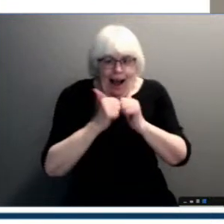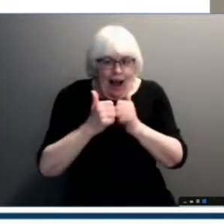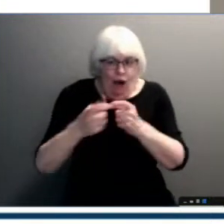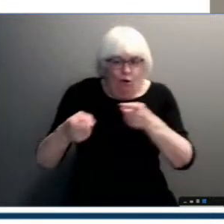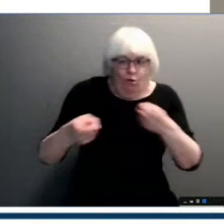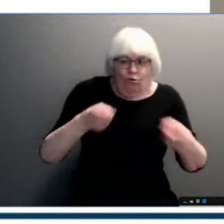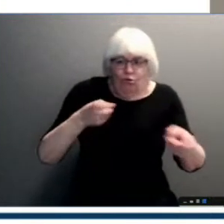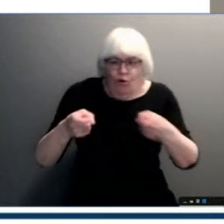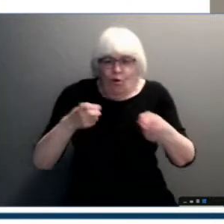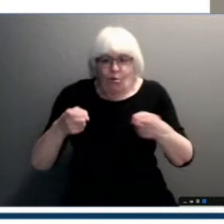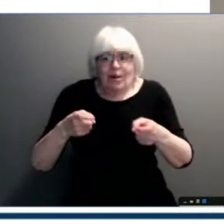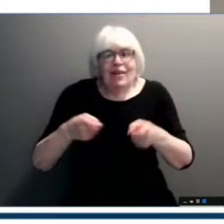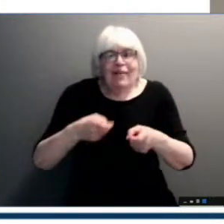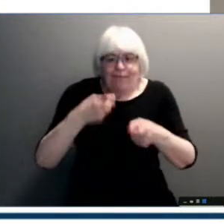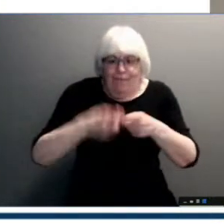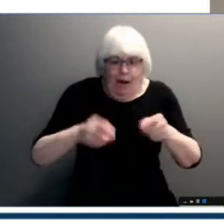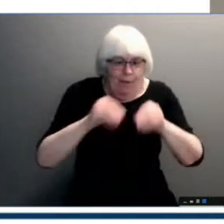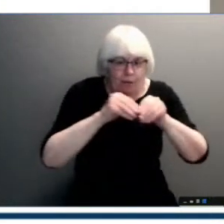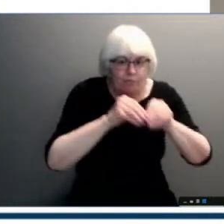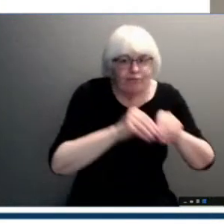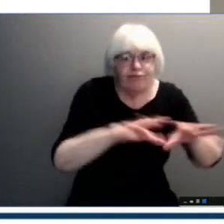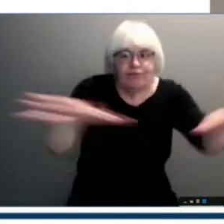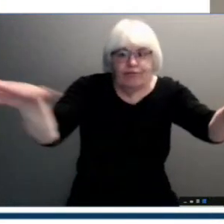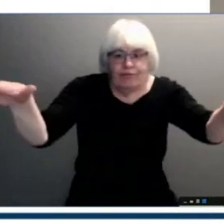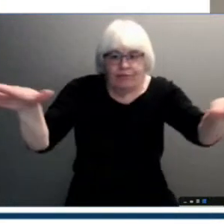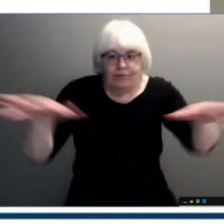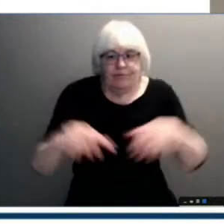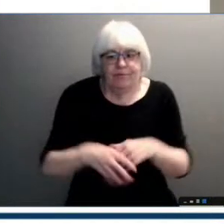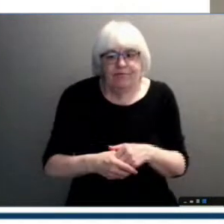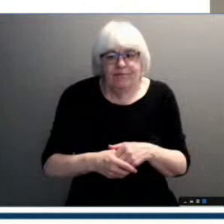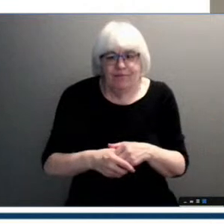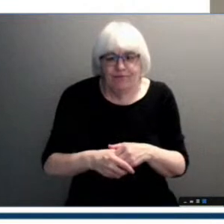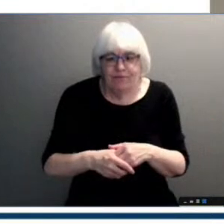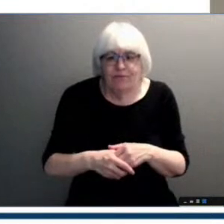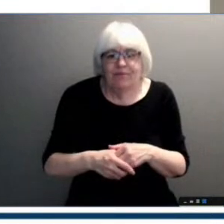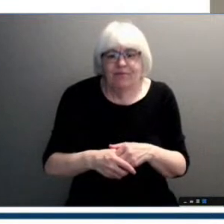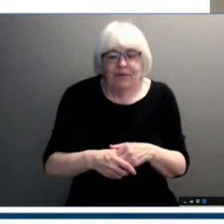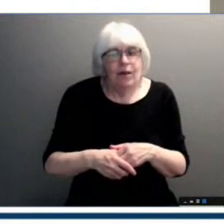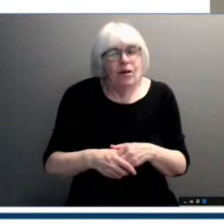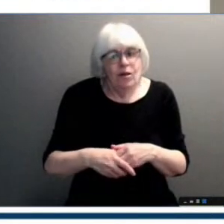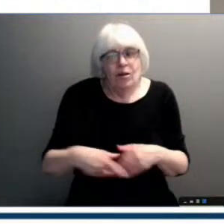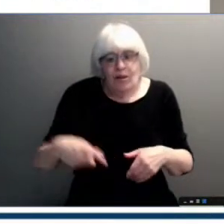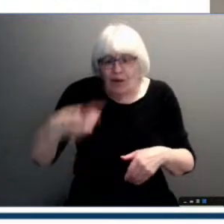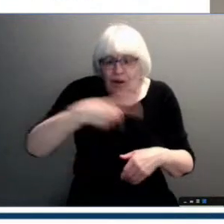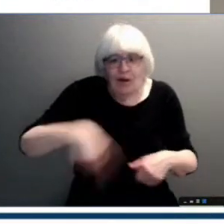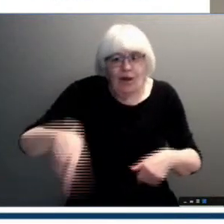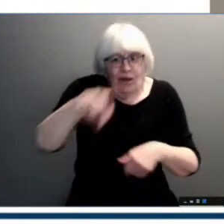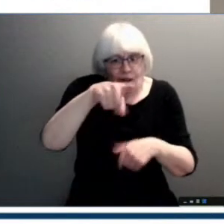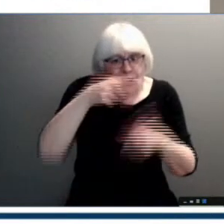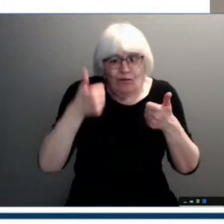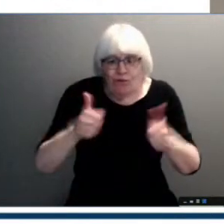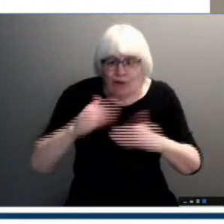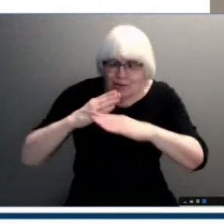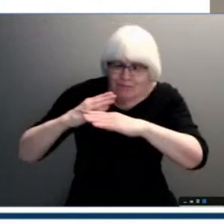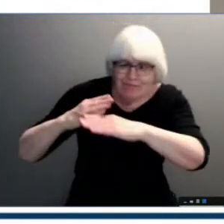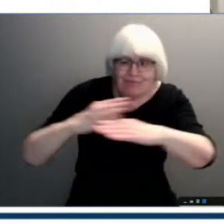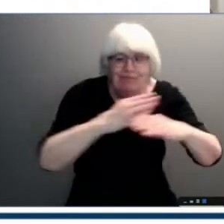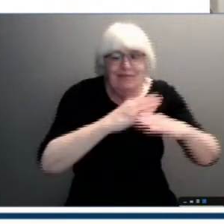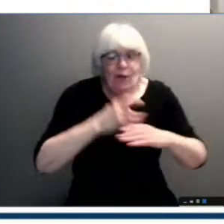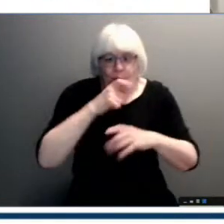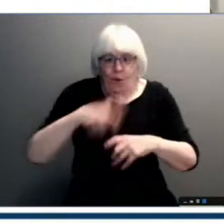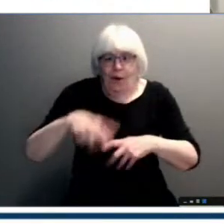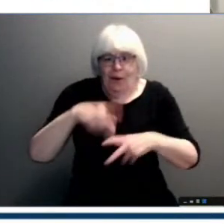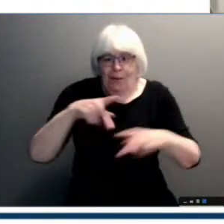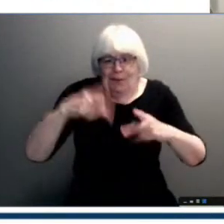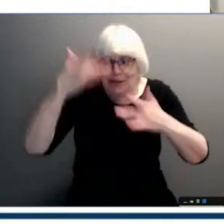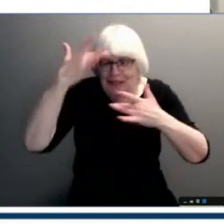and so that it's about protecting those who are at greatest risk for severe illness, as well as protecting our healthcare system. Next, we'll go to